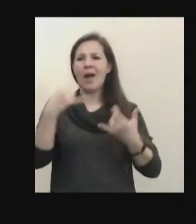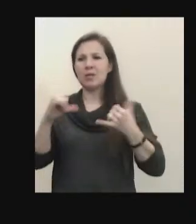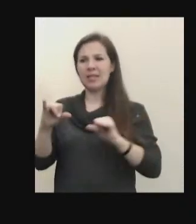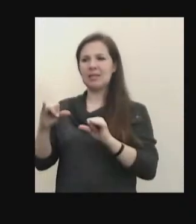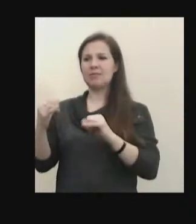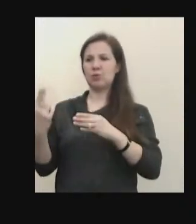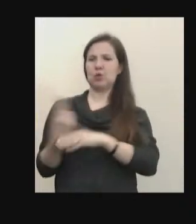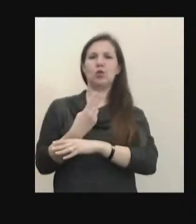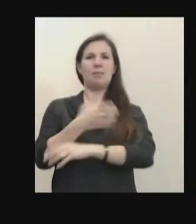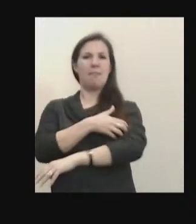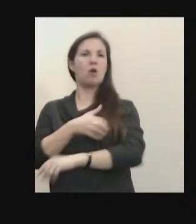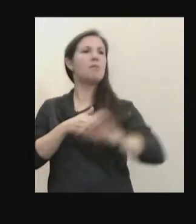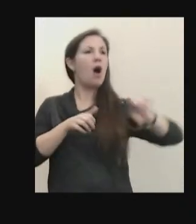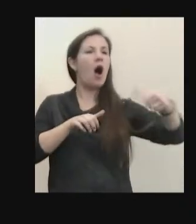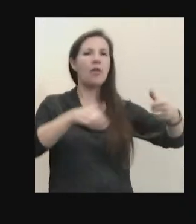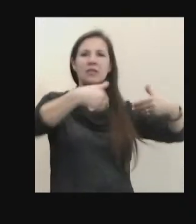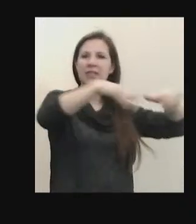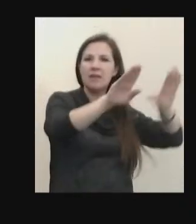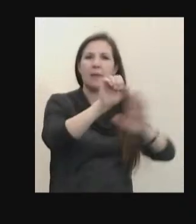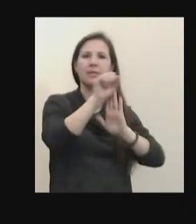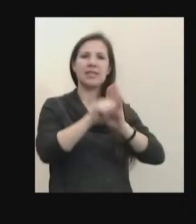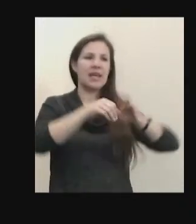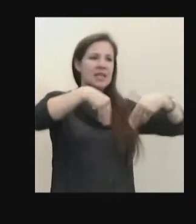given them up and the state has given them up?